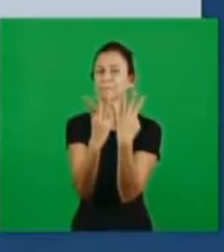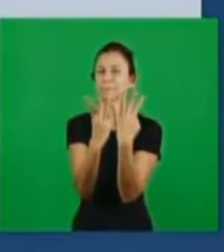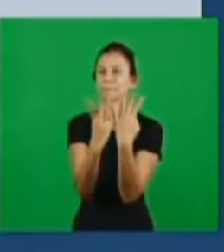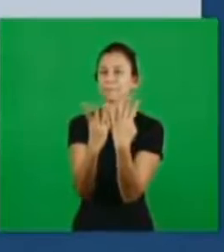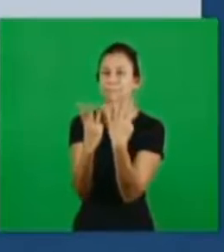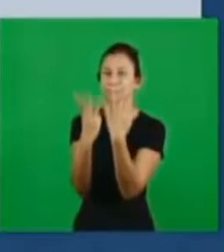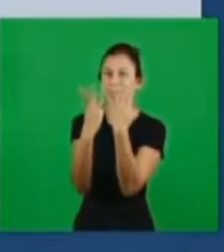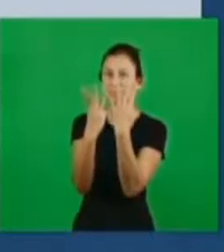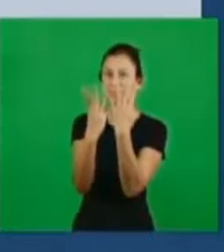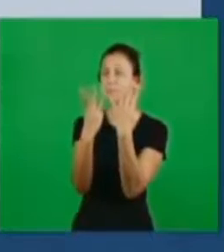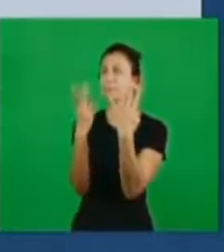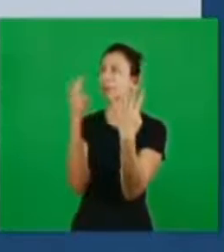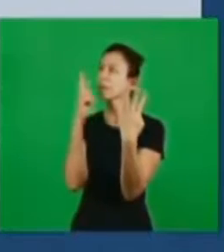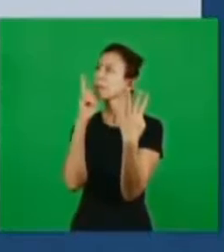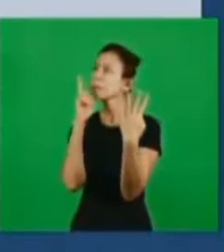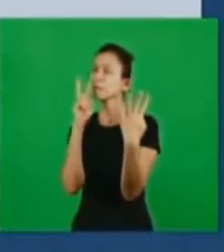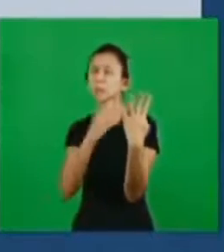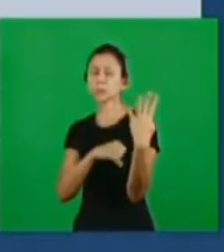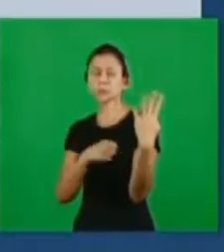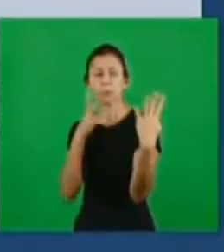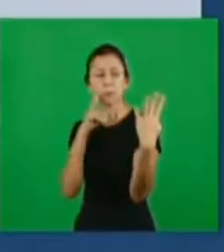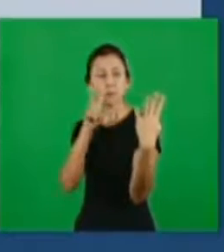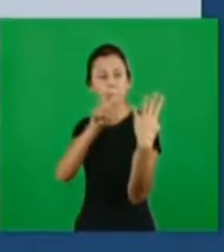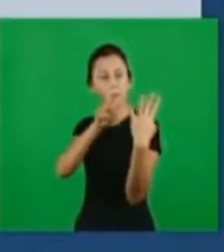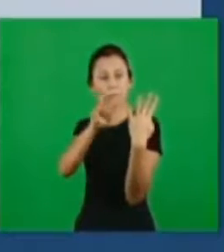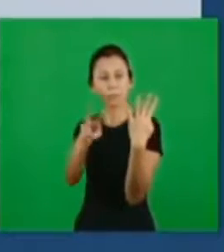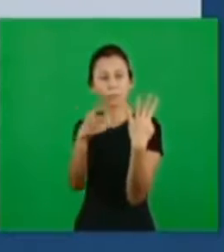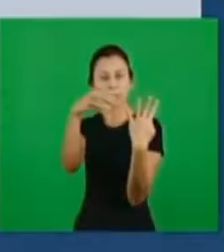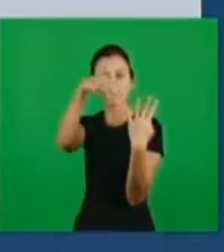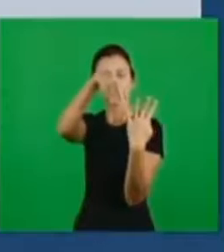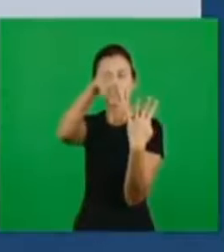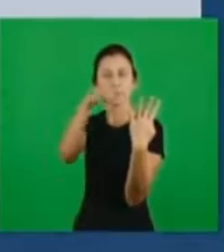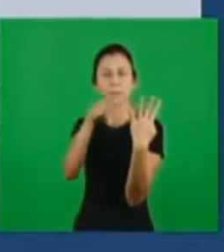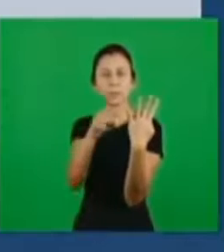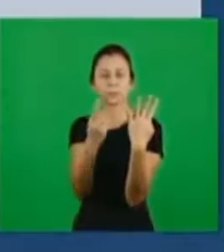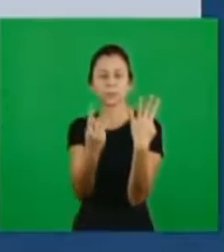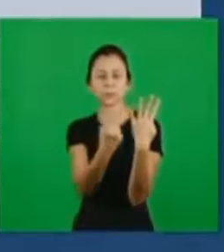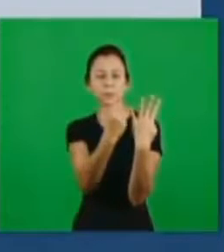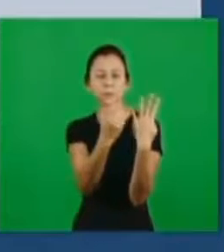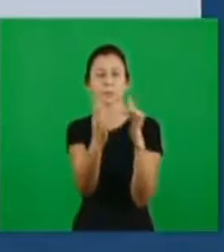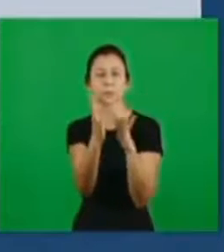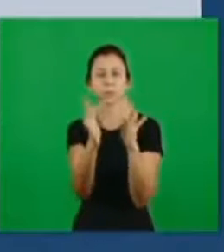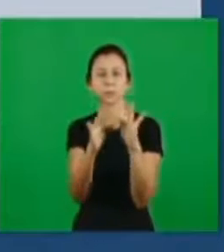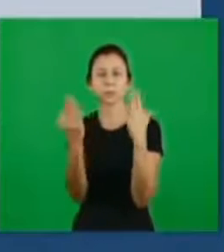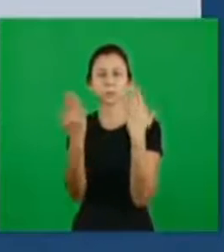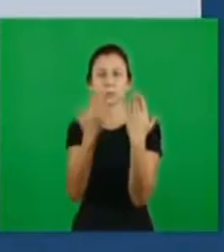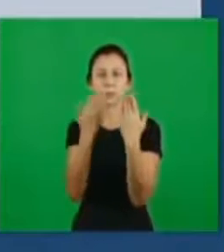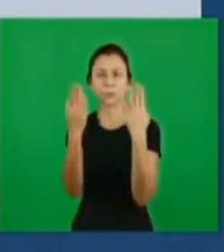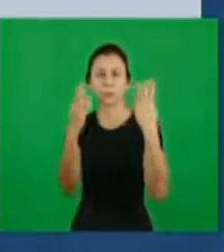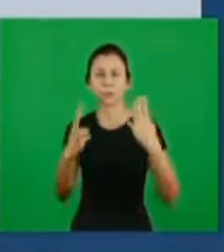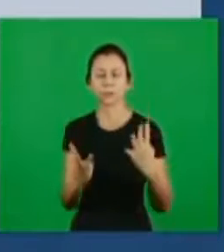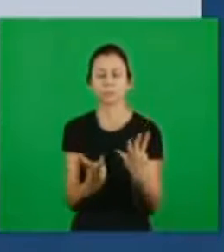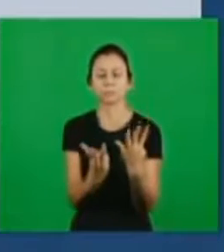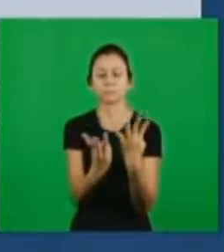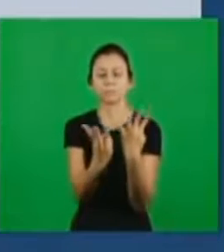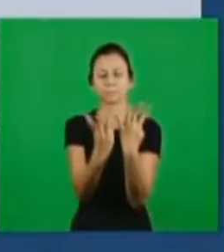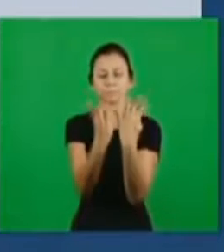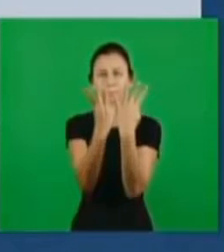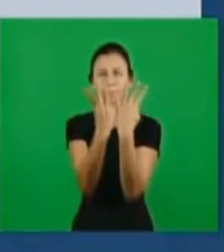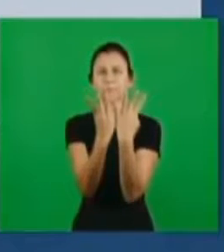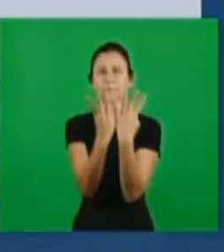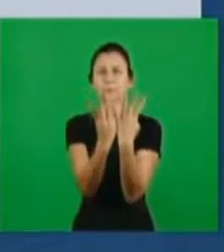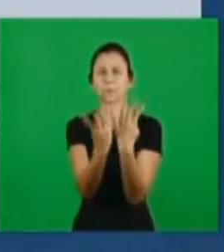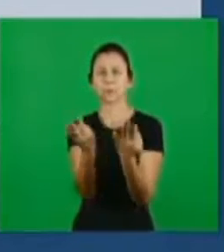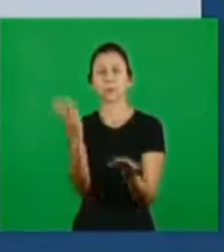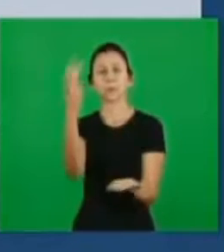So there is the seven lampstands, and see Jesus in the middle of the seven lampstands. He was exactly in the position, in the